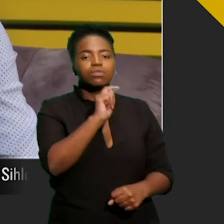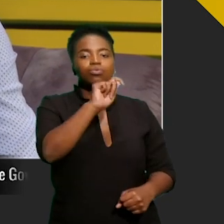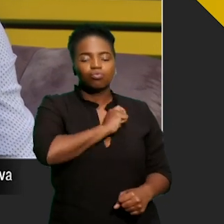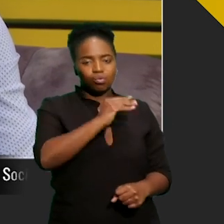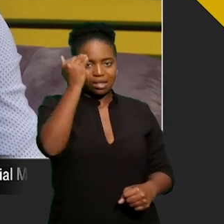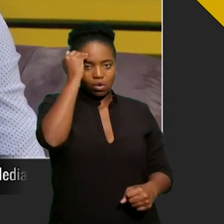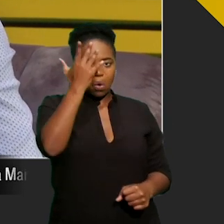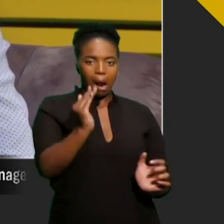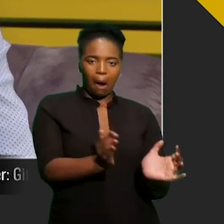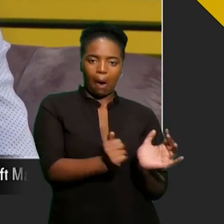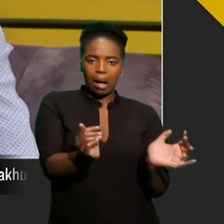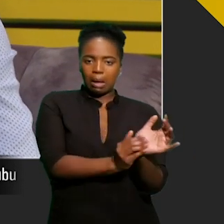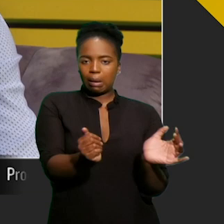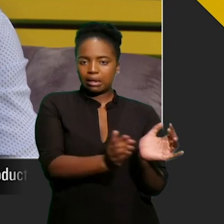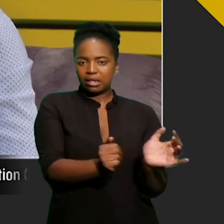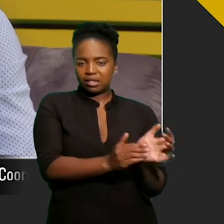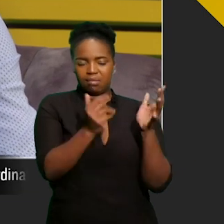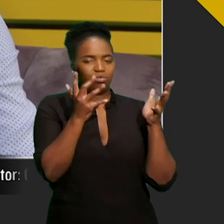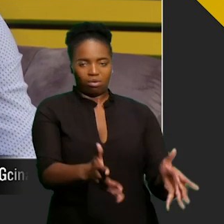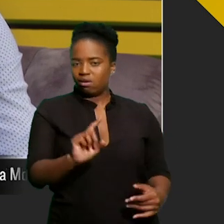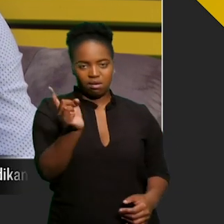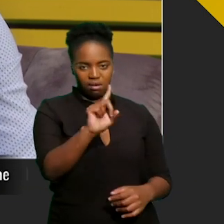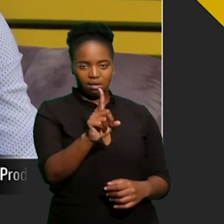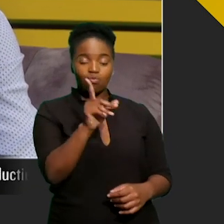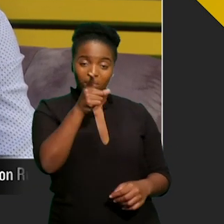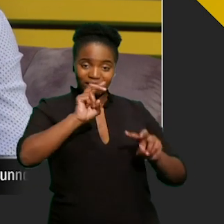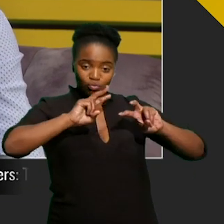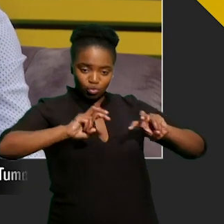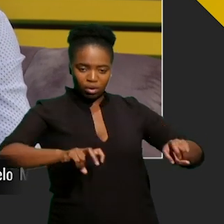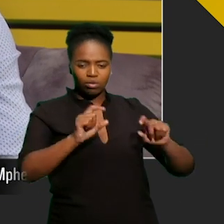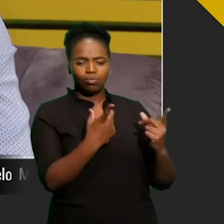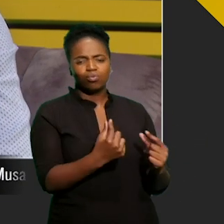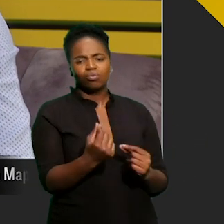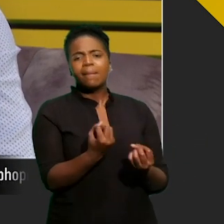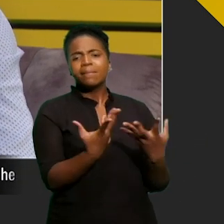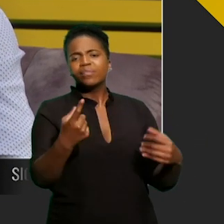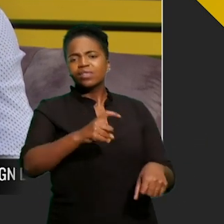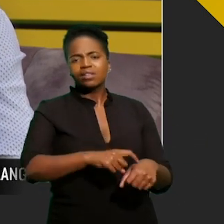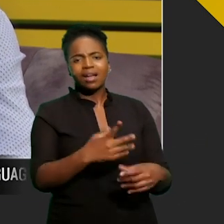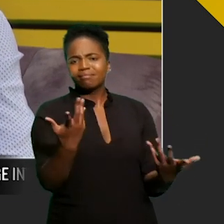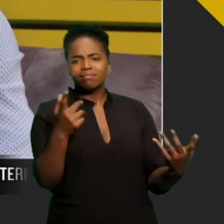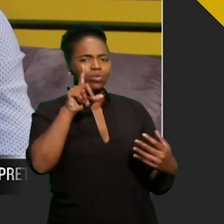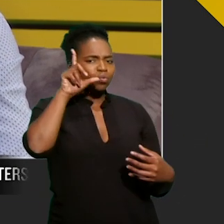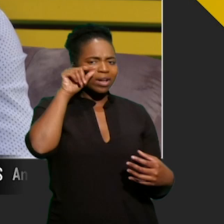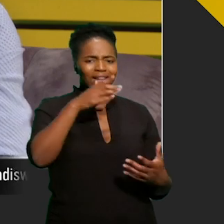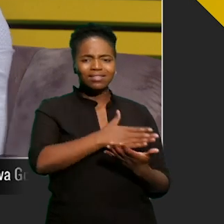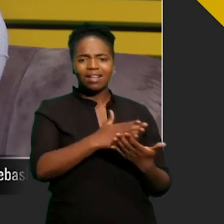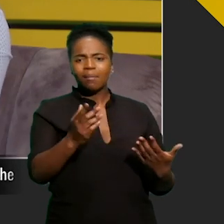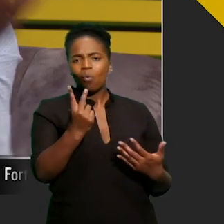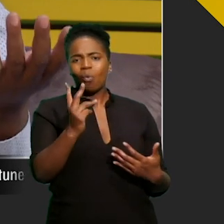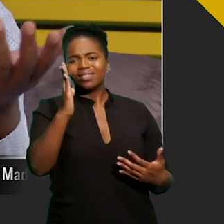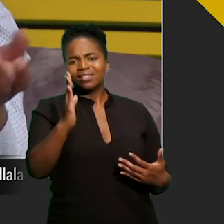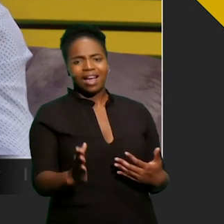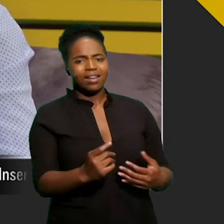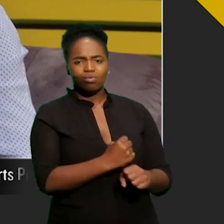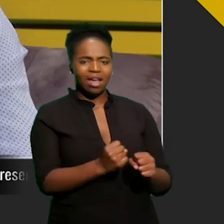that they know instead of just taking it as it is and then make it a story. And most of the time, these stories that emanate from Twitter, they end up being one-sided. You didn't even